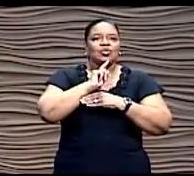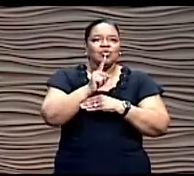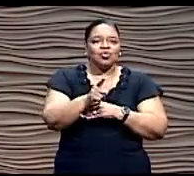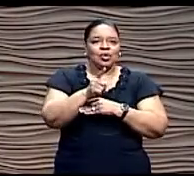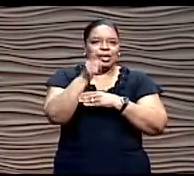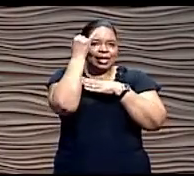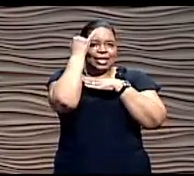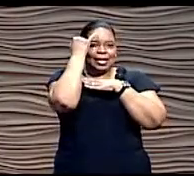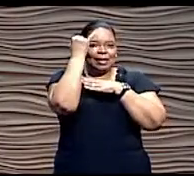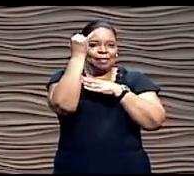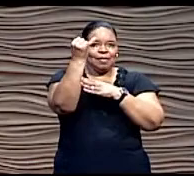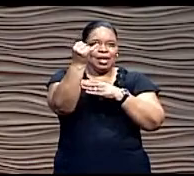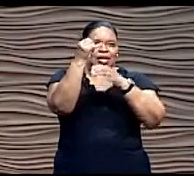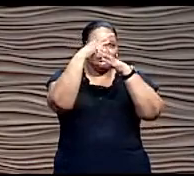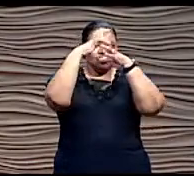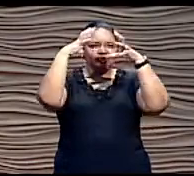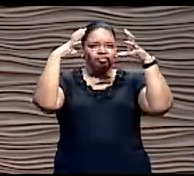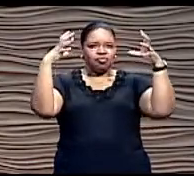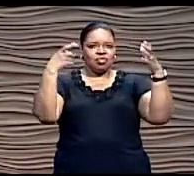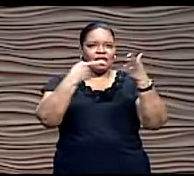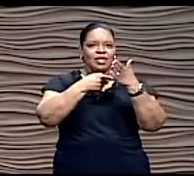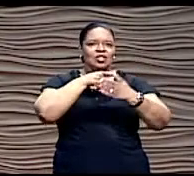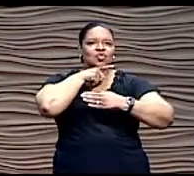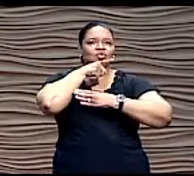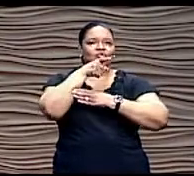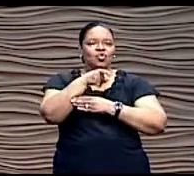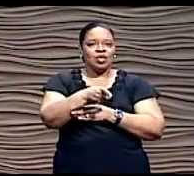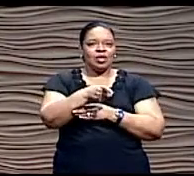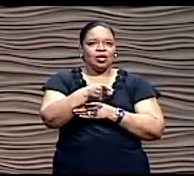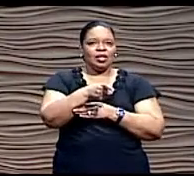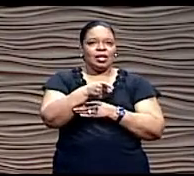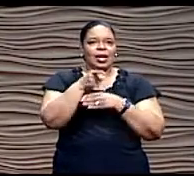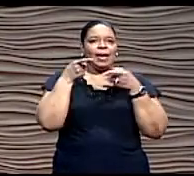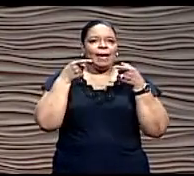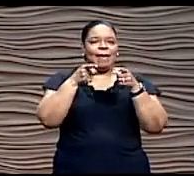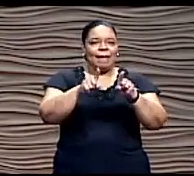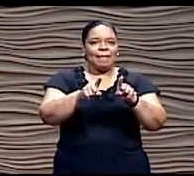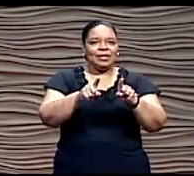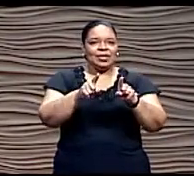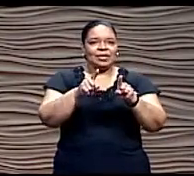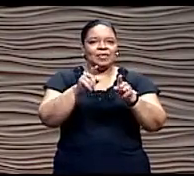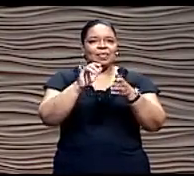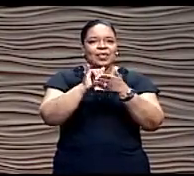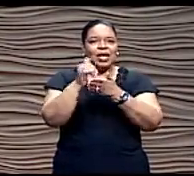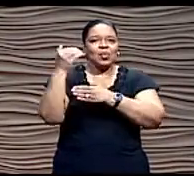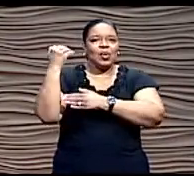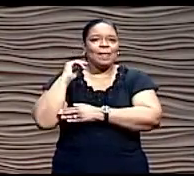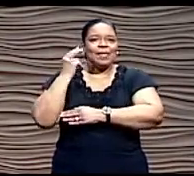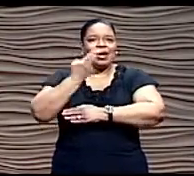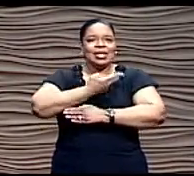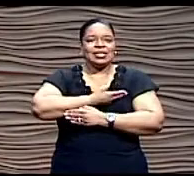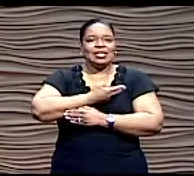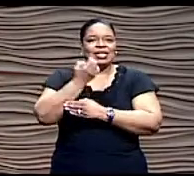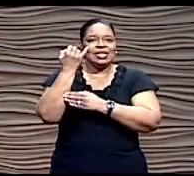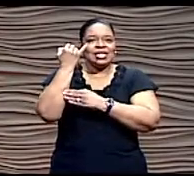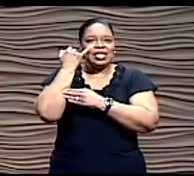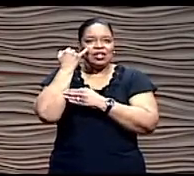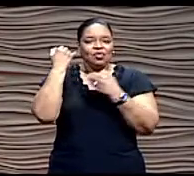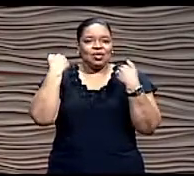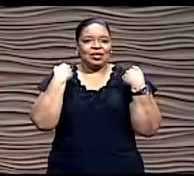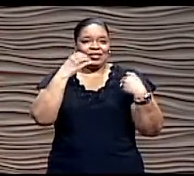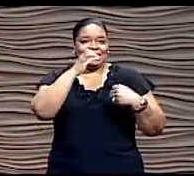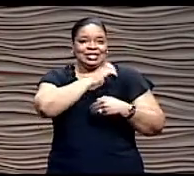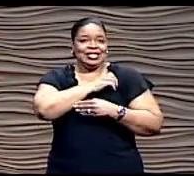imagine this very real revelation that reminds us whatever Ezekiel saw